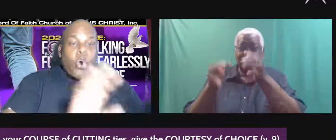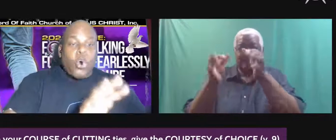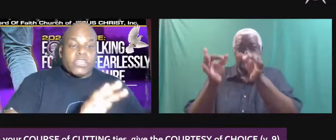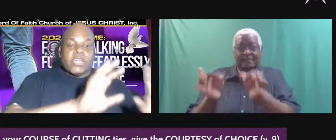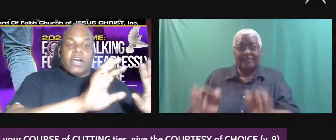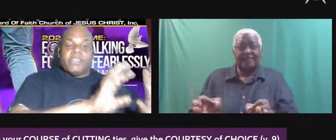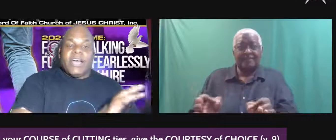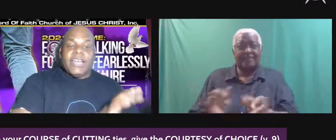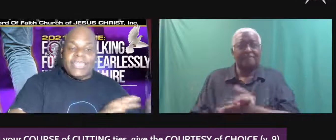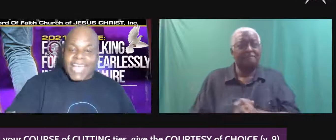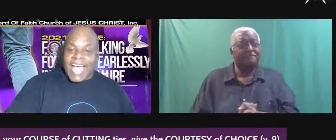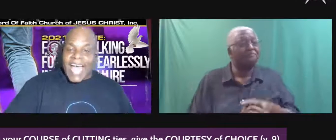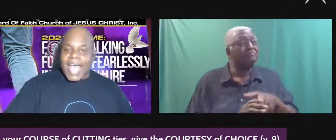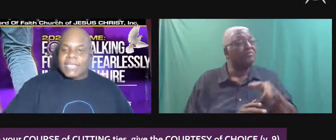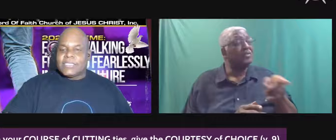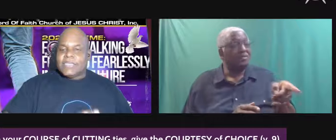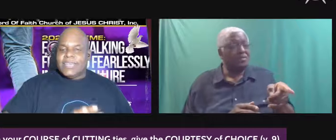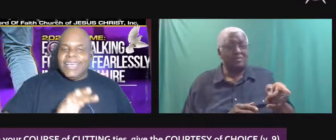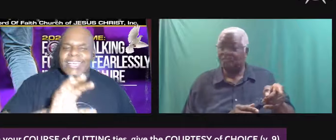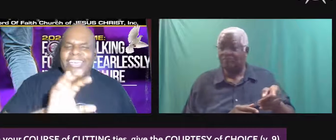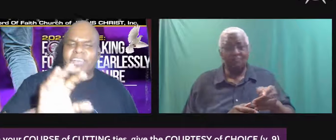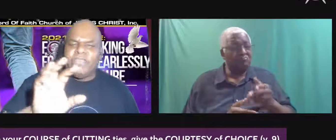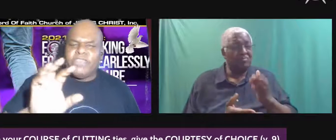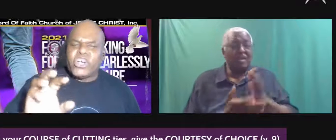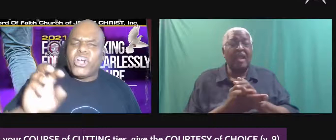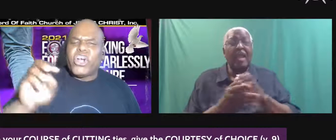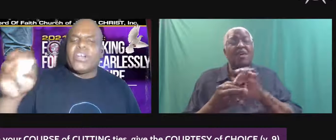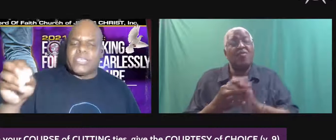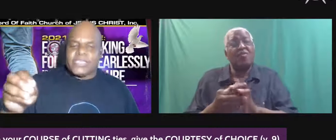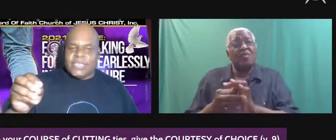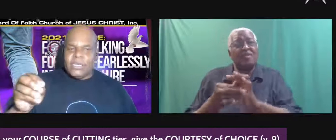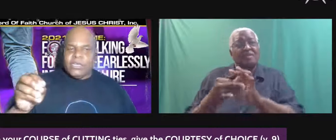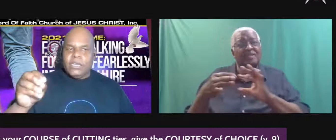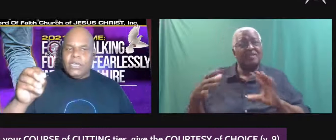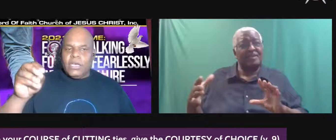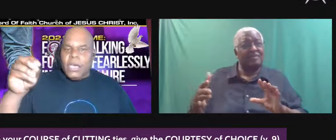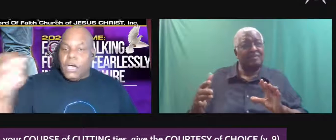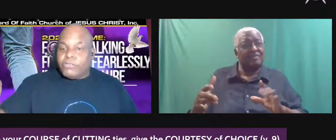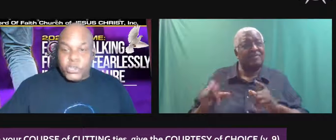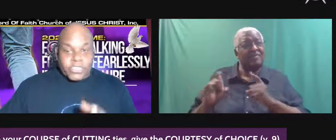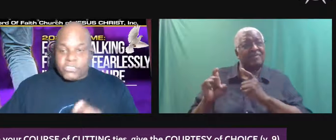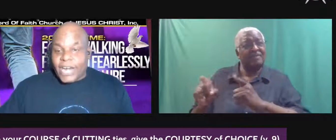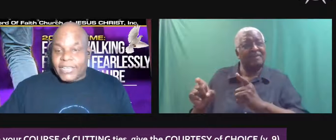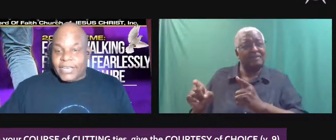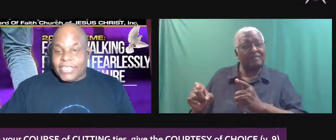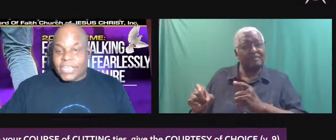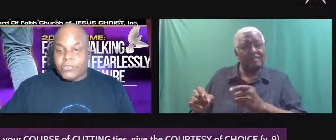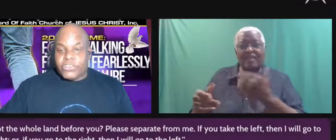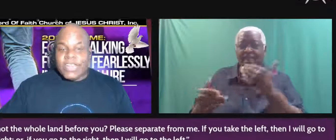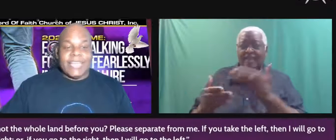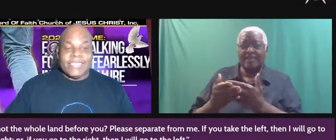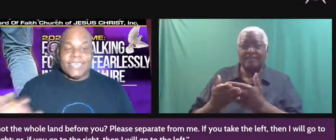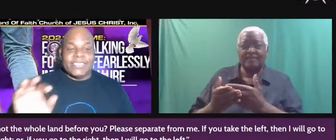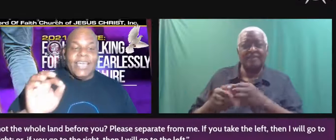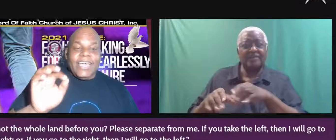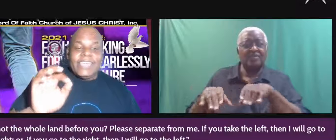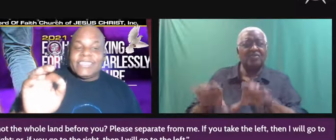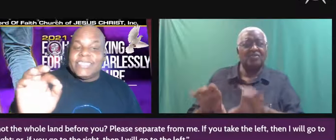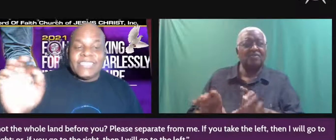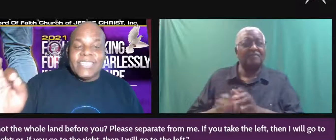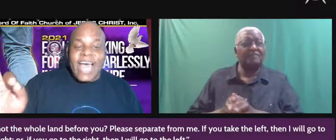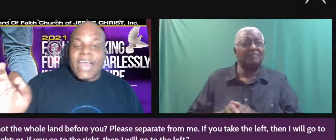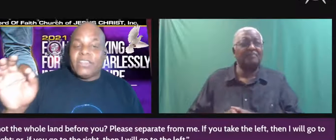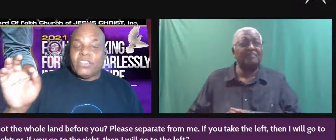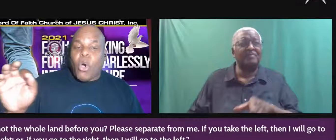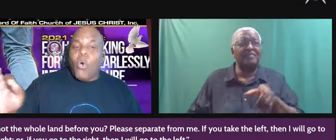In your course of cutting ties, give the courtesy of choice. It's right there in the text. Verse 9 says,